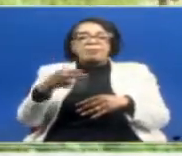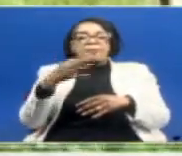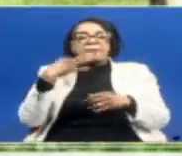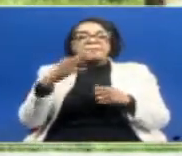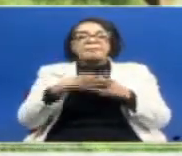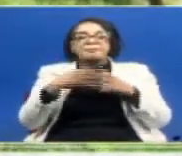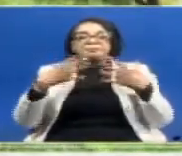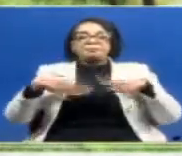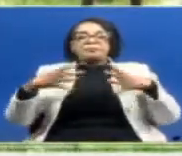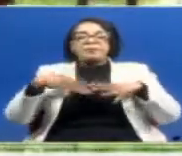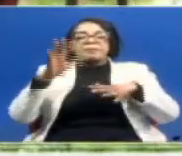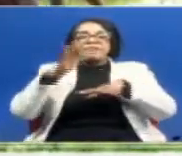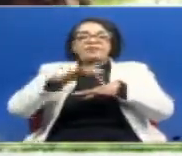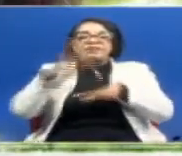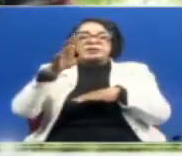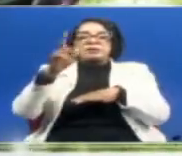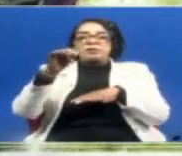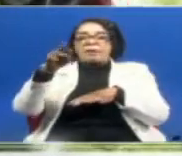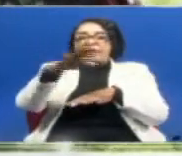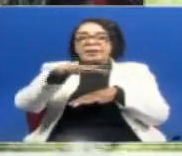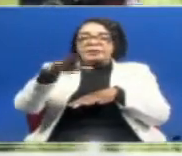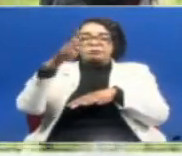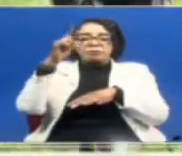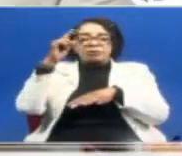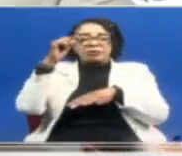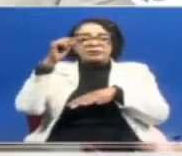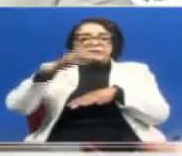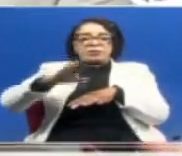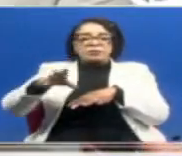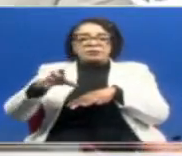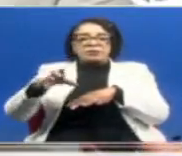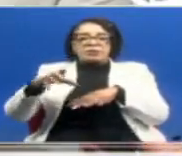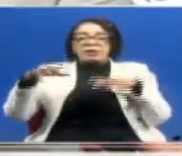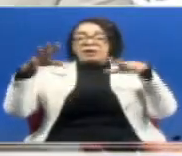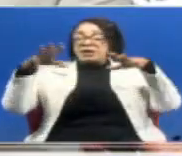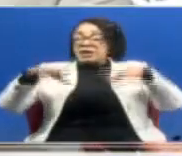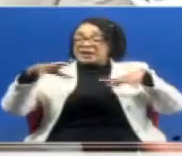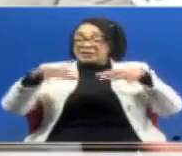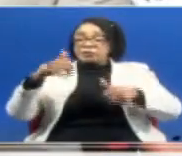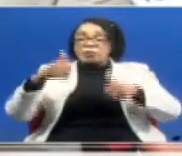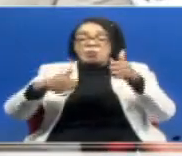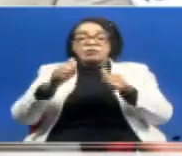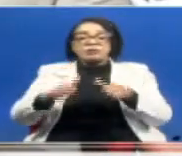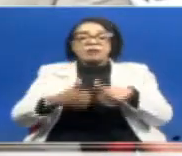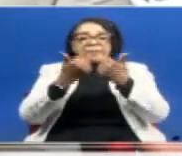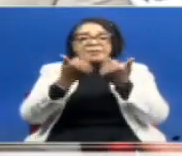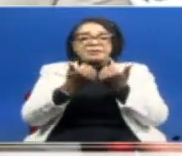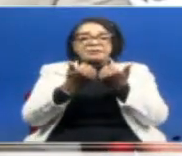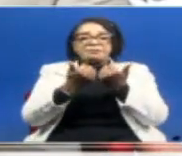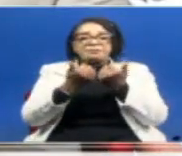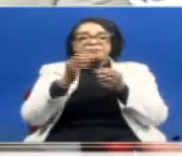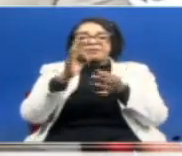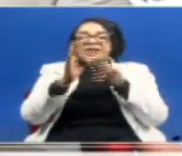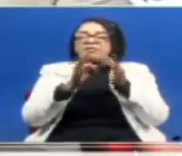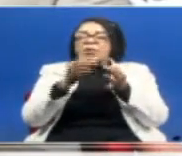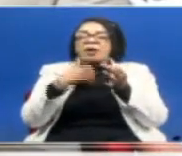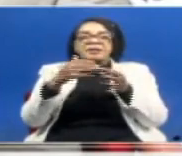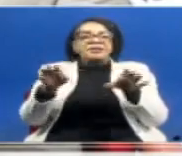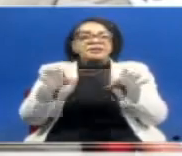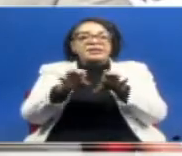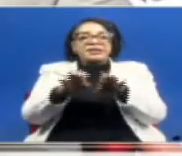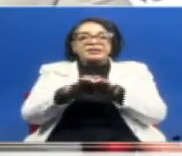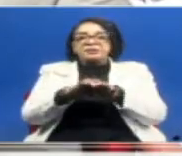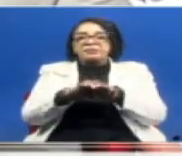in several areas of Mombasa County. Mvua ile ambayo kwamba iliweza kunyesha, hata tungelikuwa na drainage aina gani,